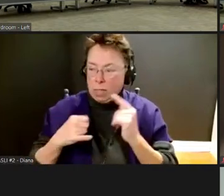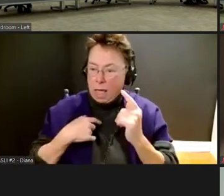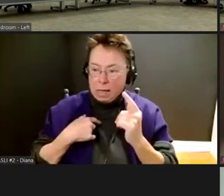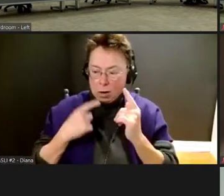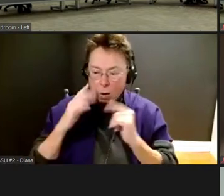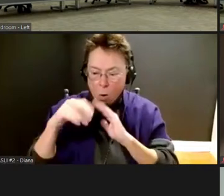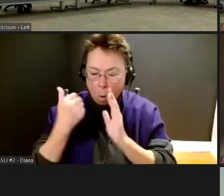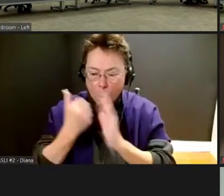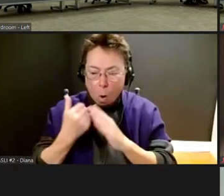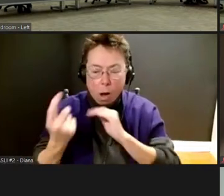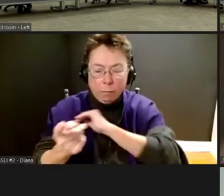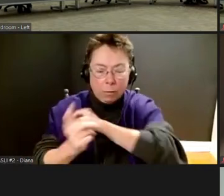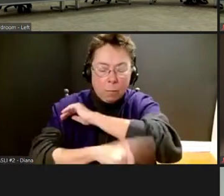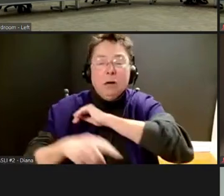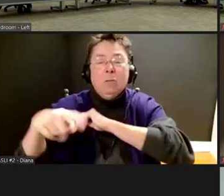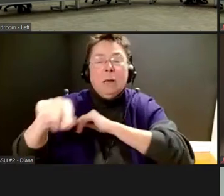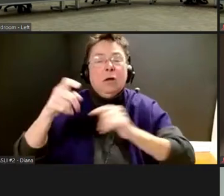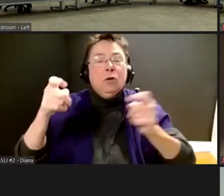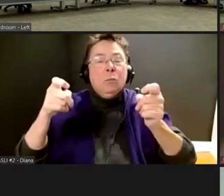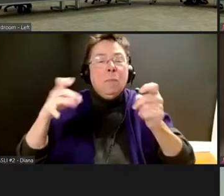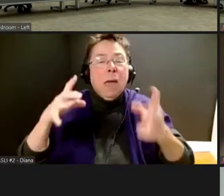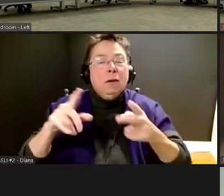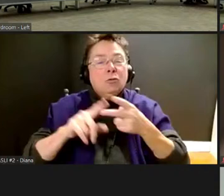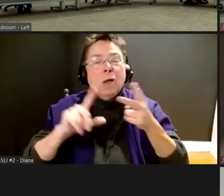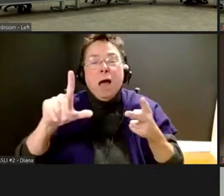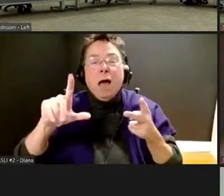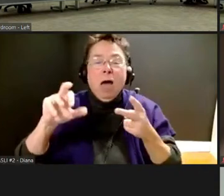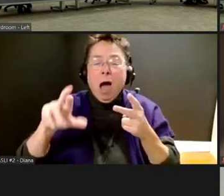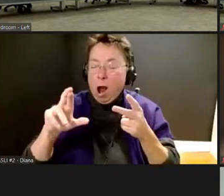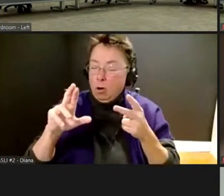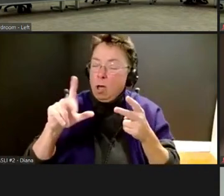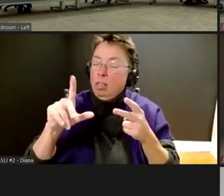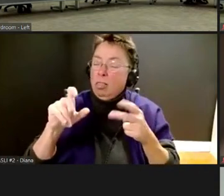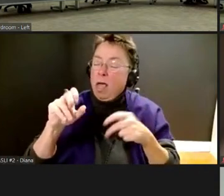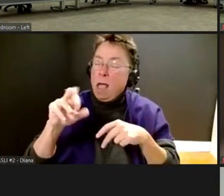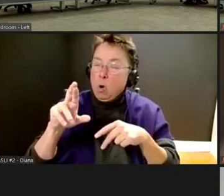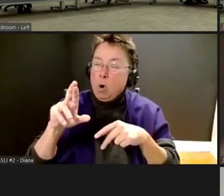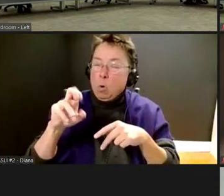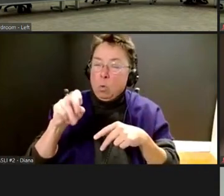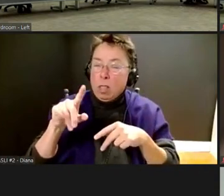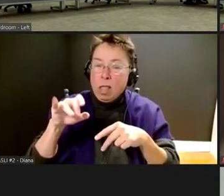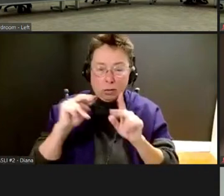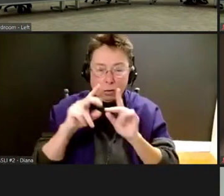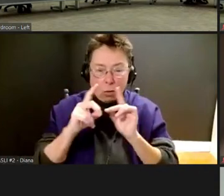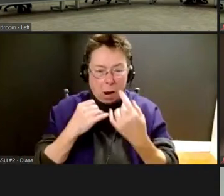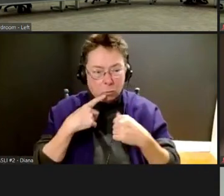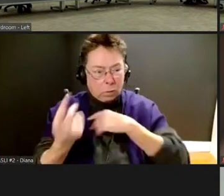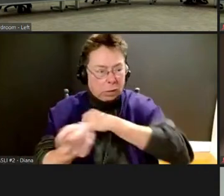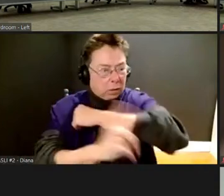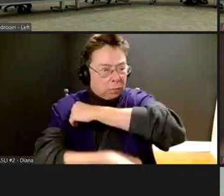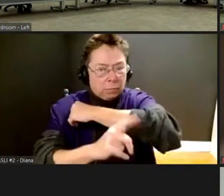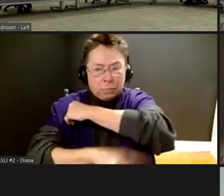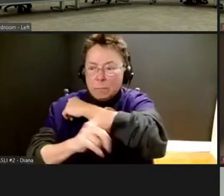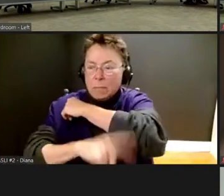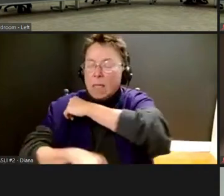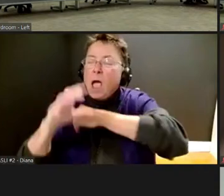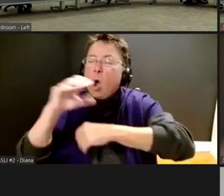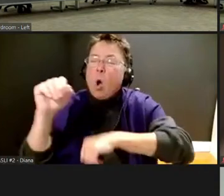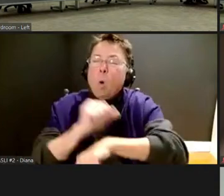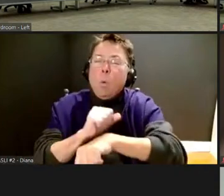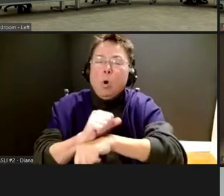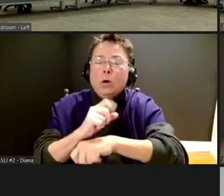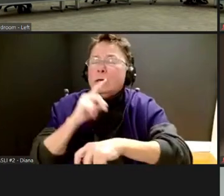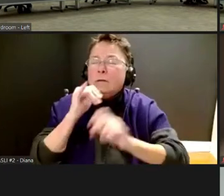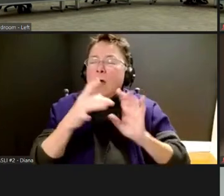the punishment your appointed managers and labor relations departments mete out against my coworkers has nothing to do with safe and